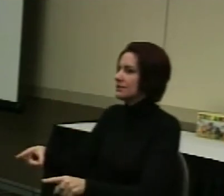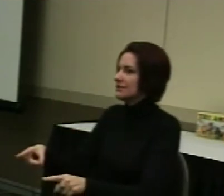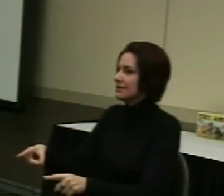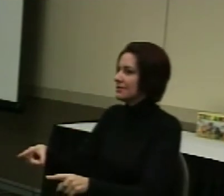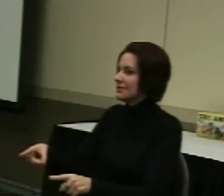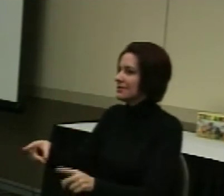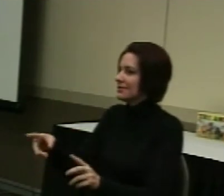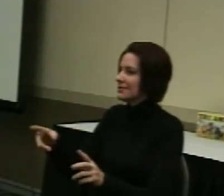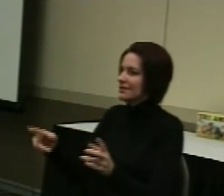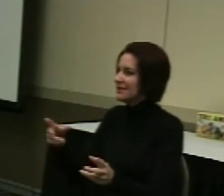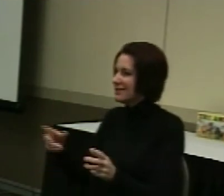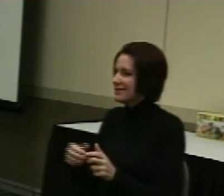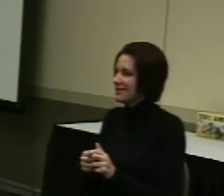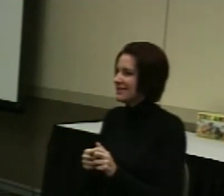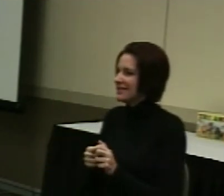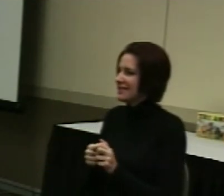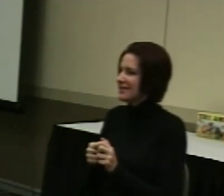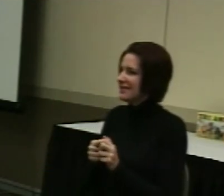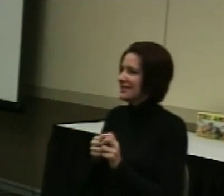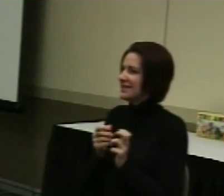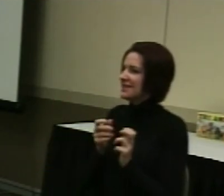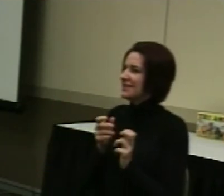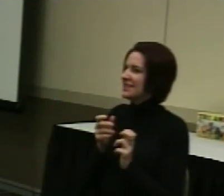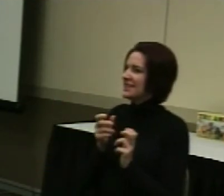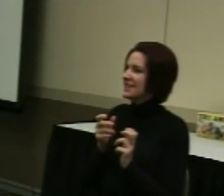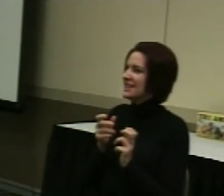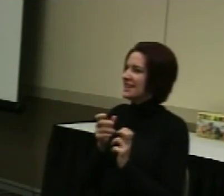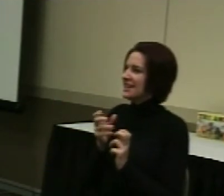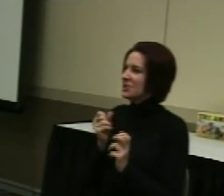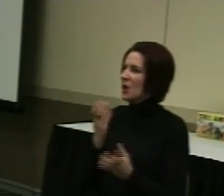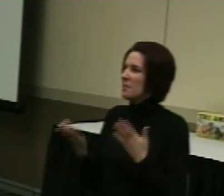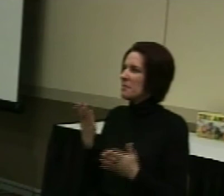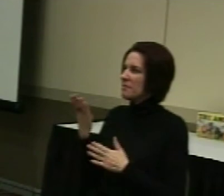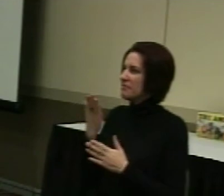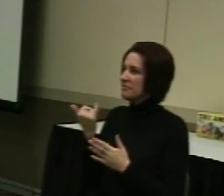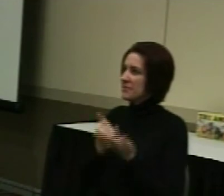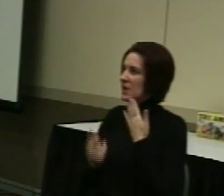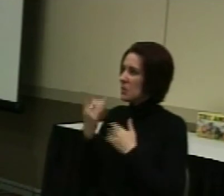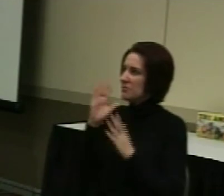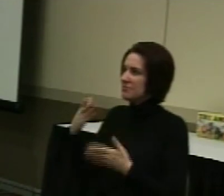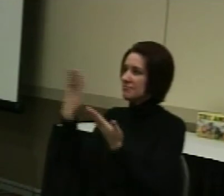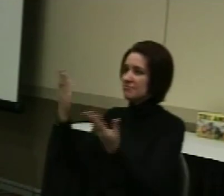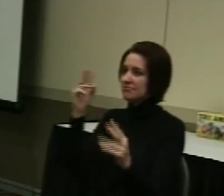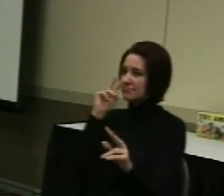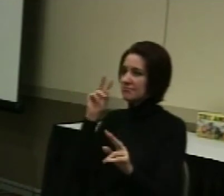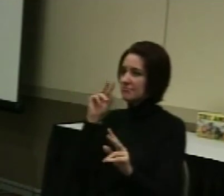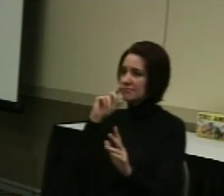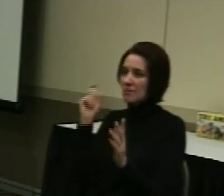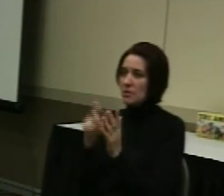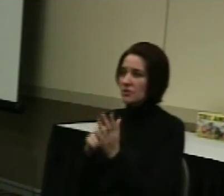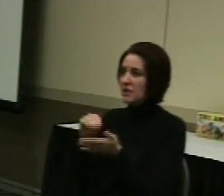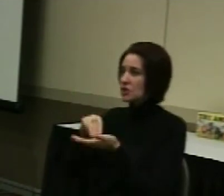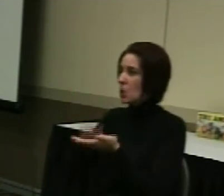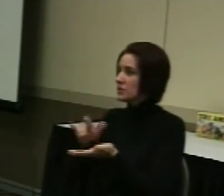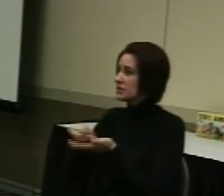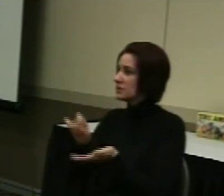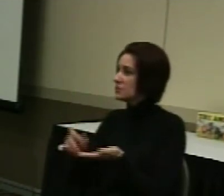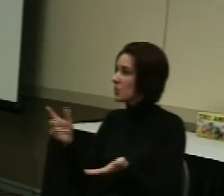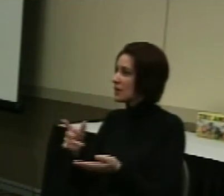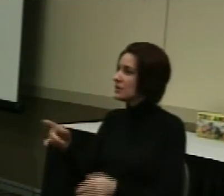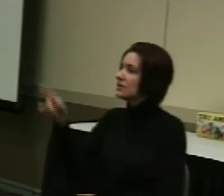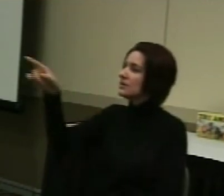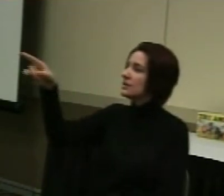think for a second. Does anybody want to offer any thing that you know, any observation regarding that?